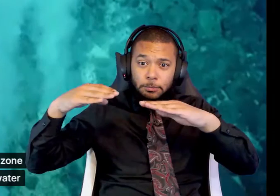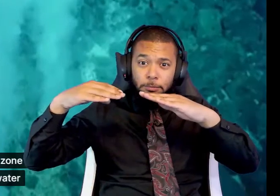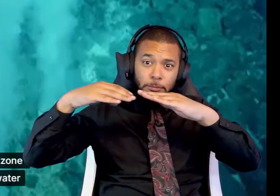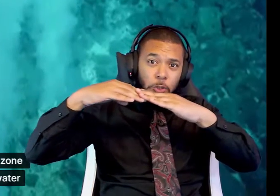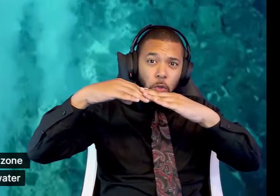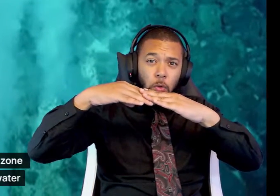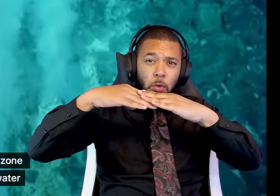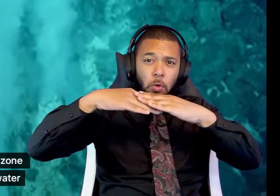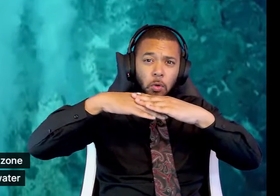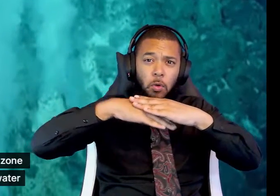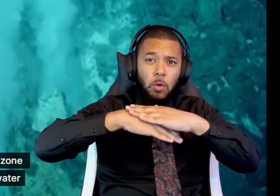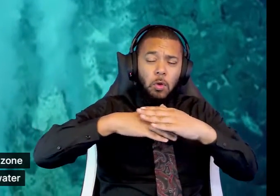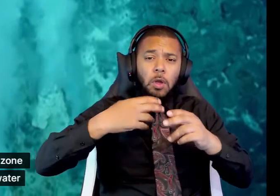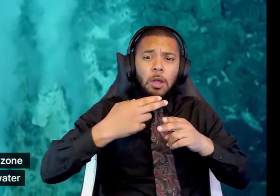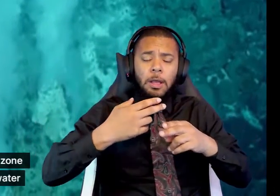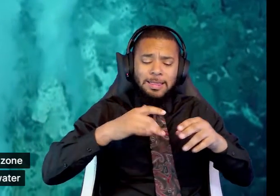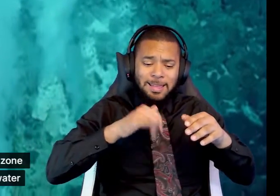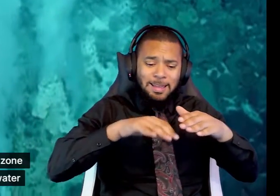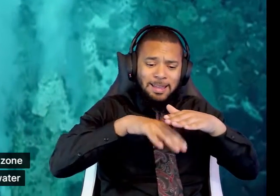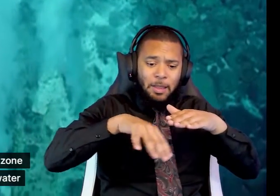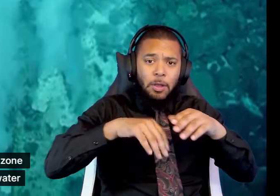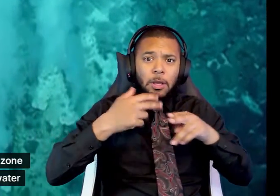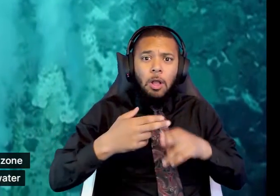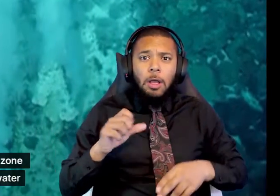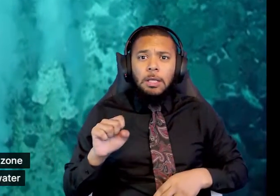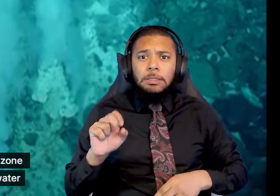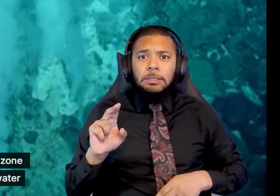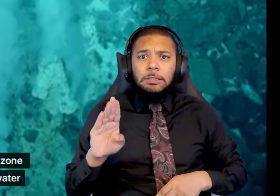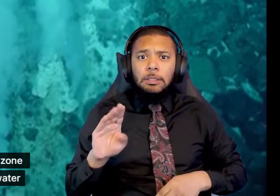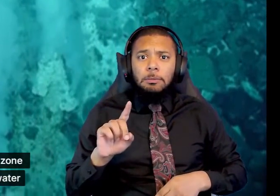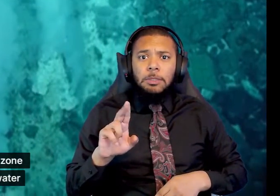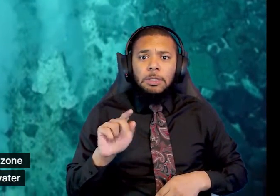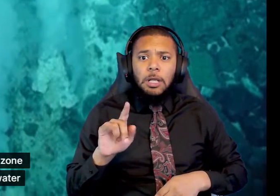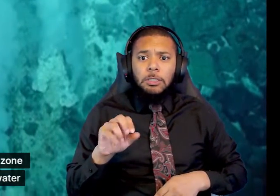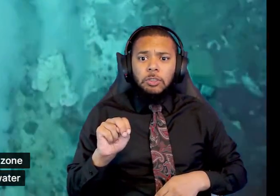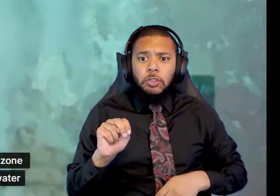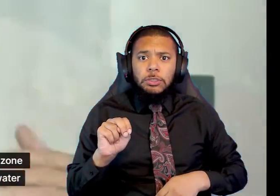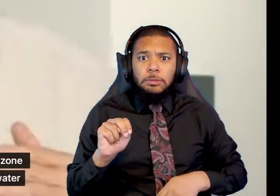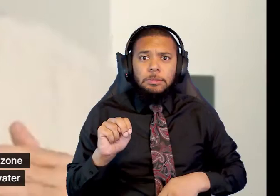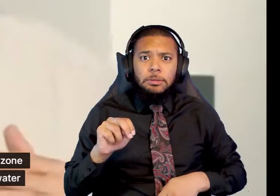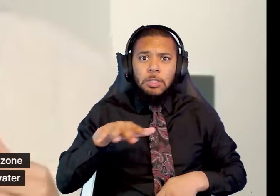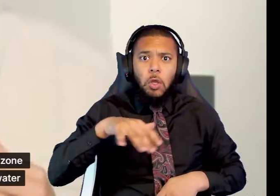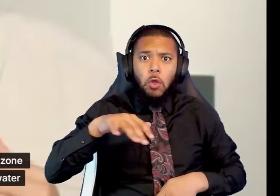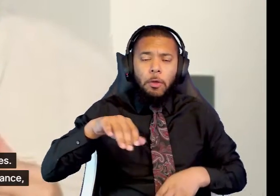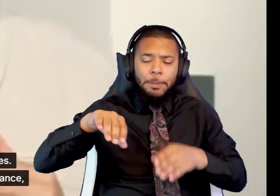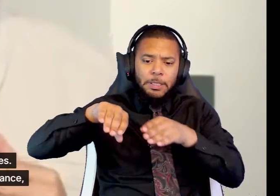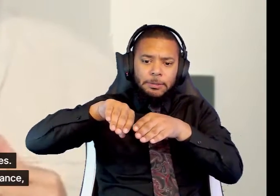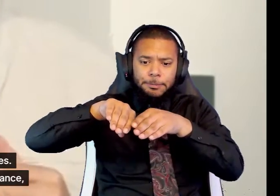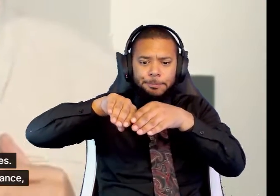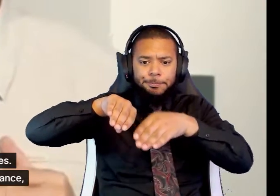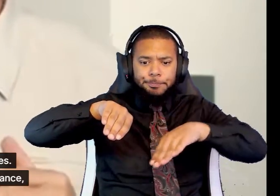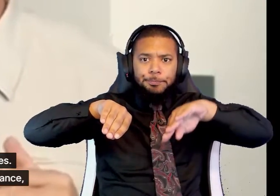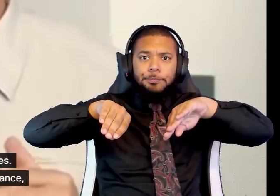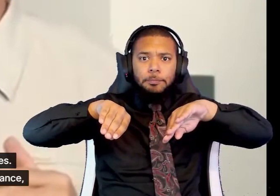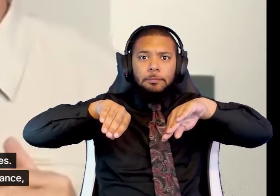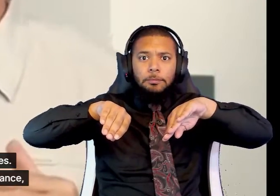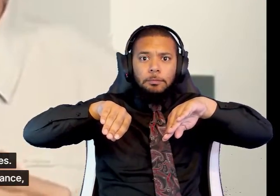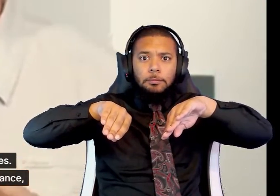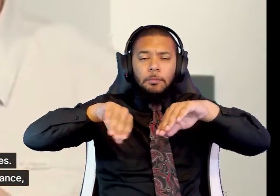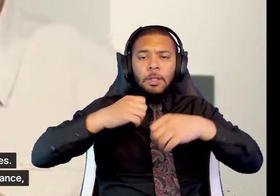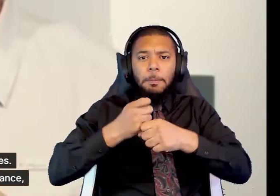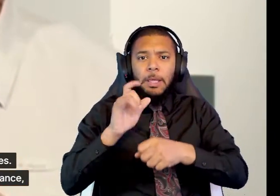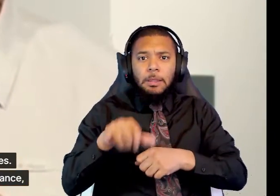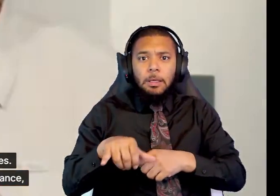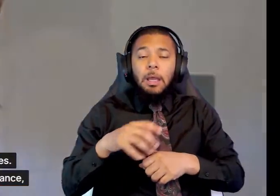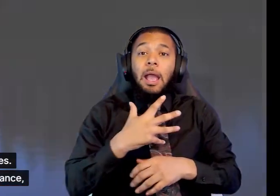create a subduction zone. The subduction zones typically result in a trench below water level and also a series